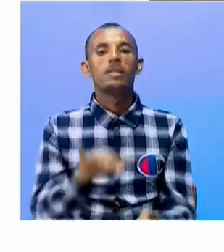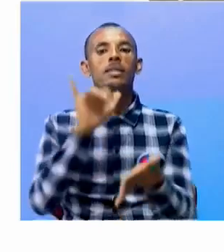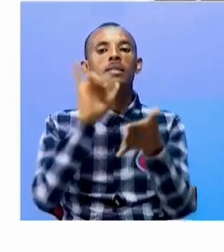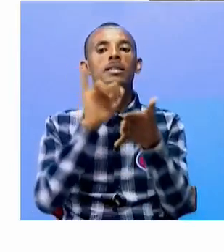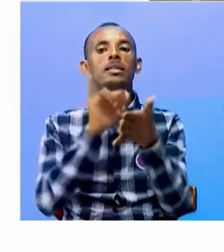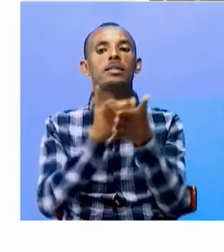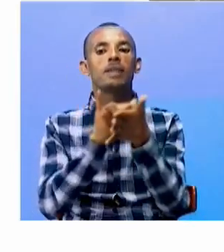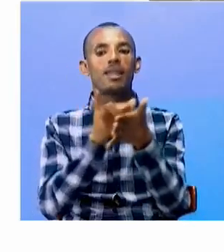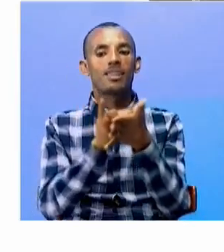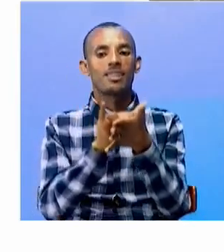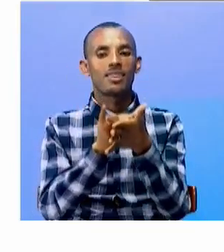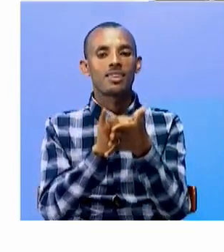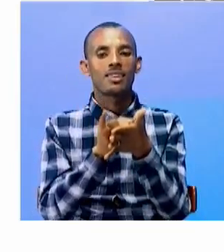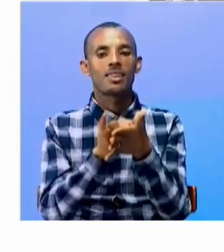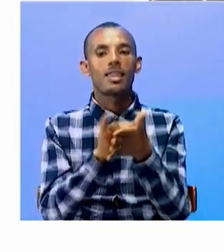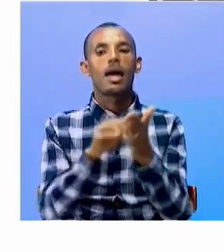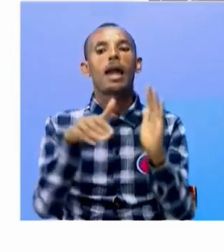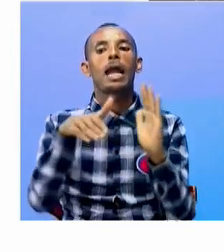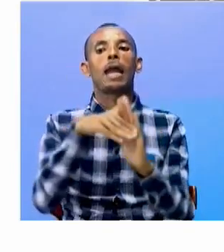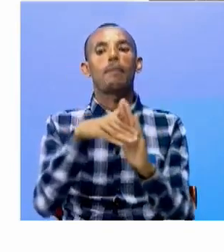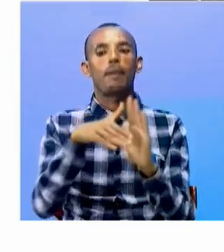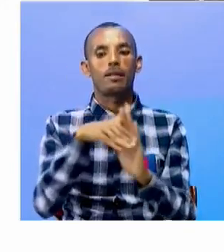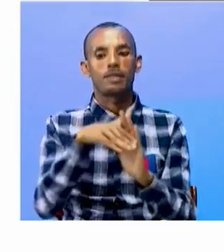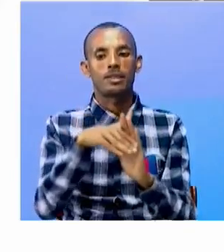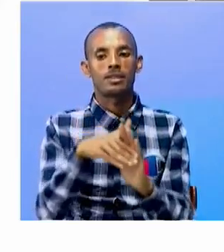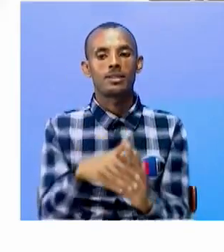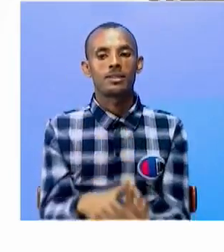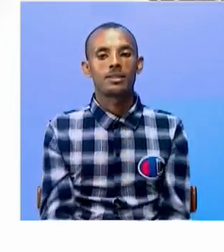that represent